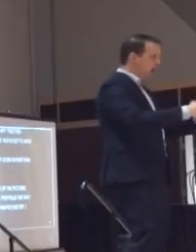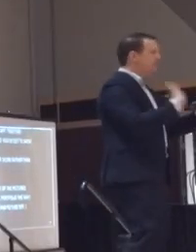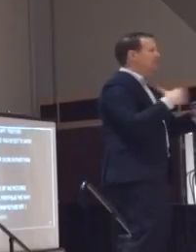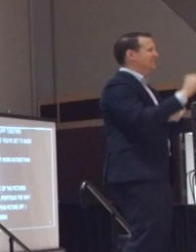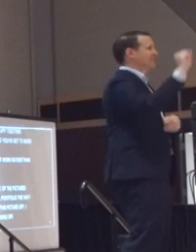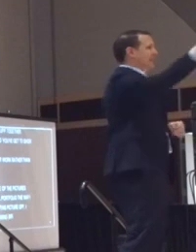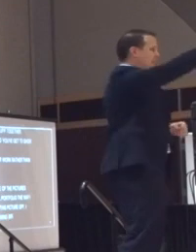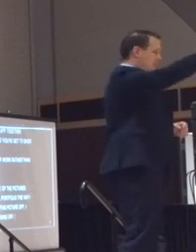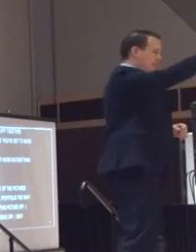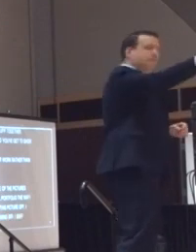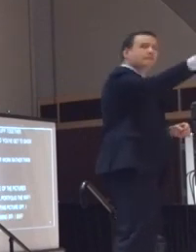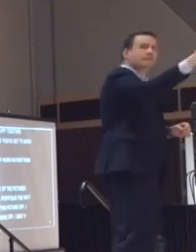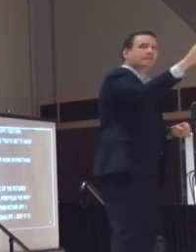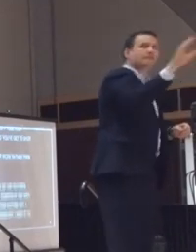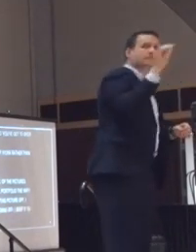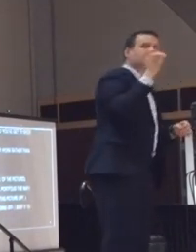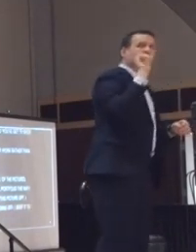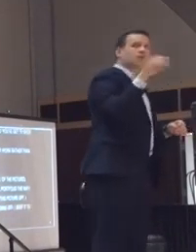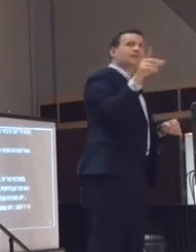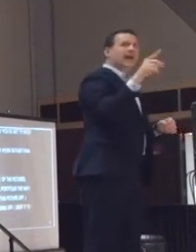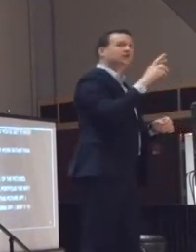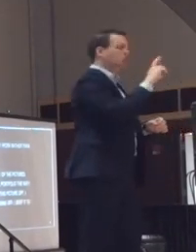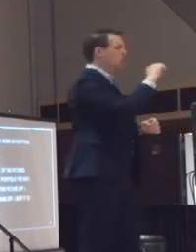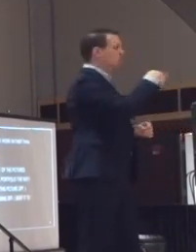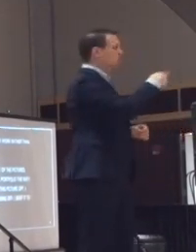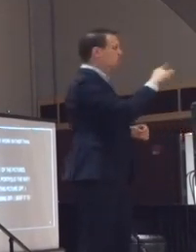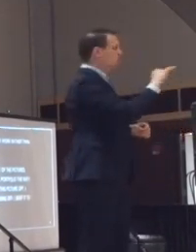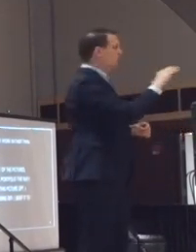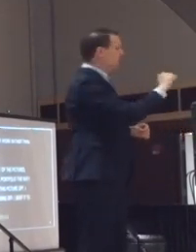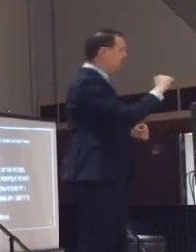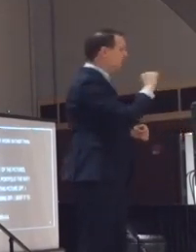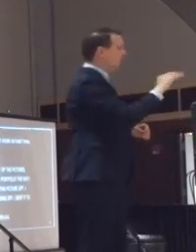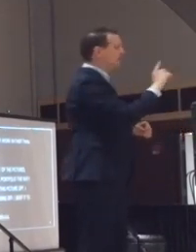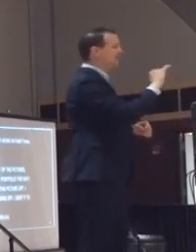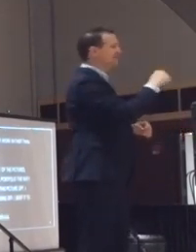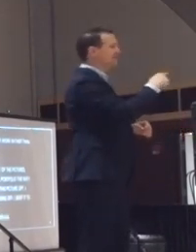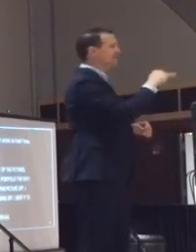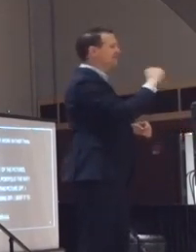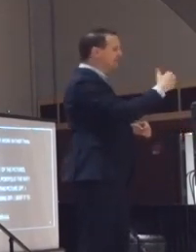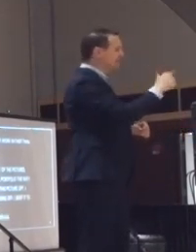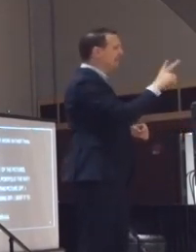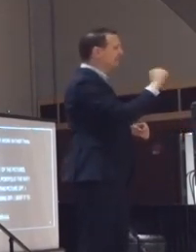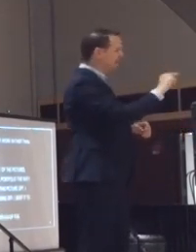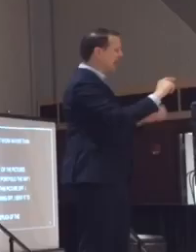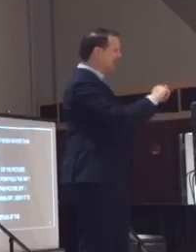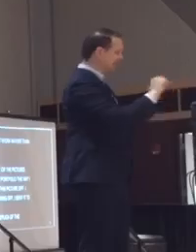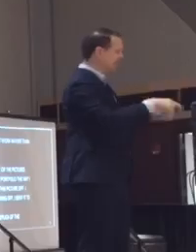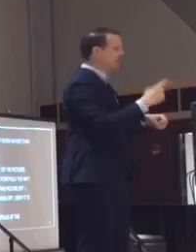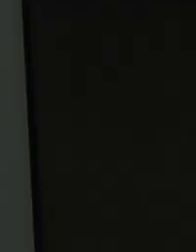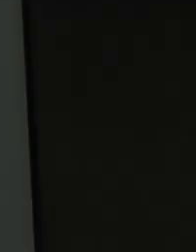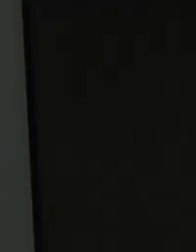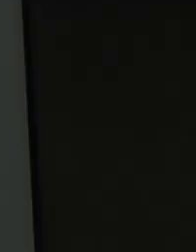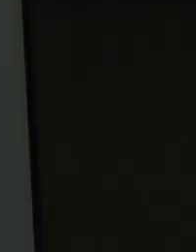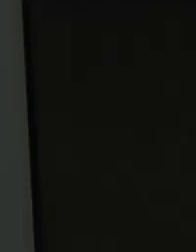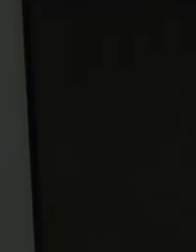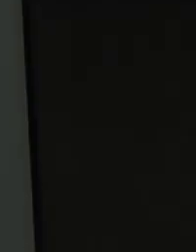them. And this is the replica of the dipping vat system that they made for the HBO movie. I love the fact that the HBO